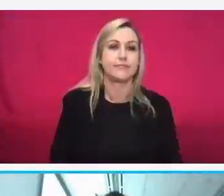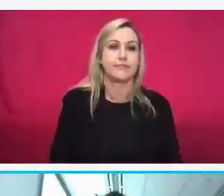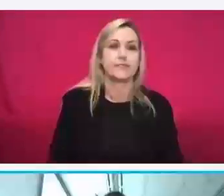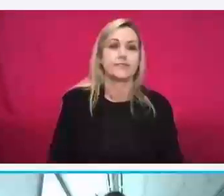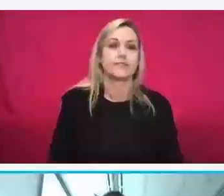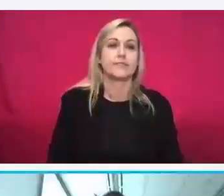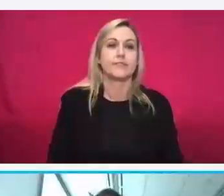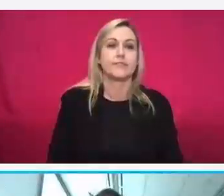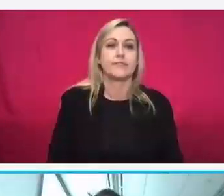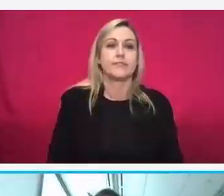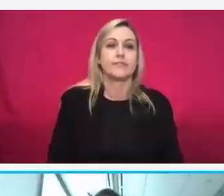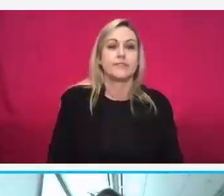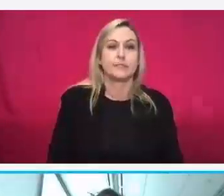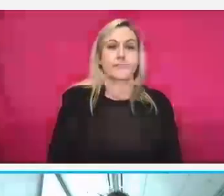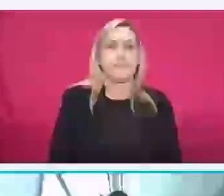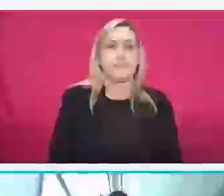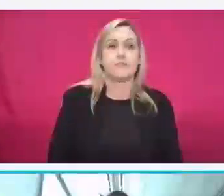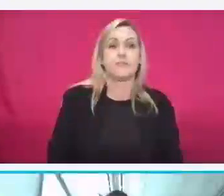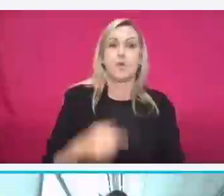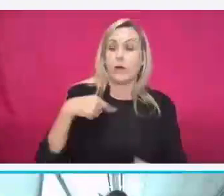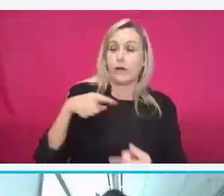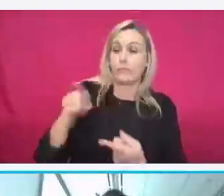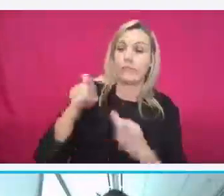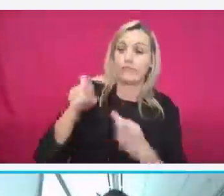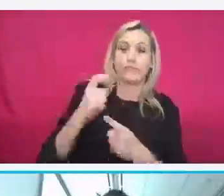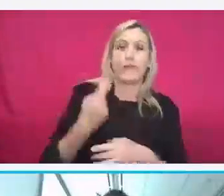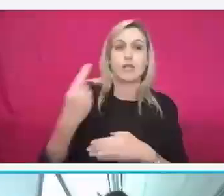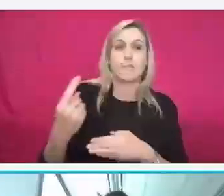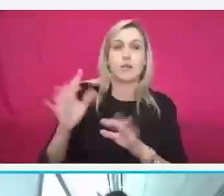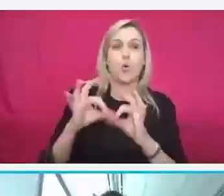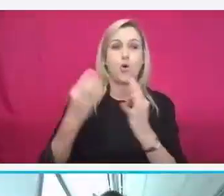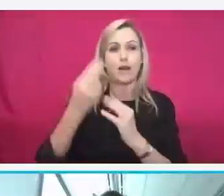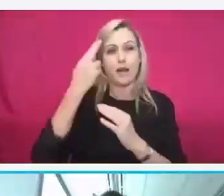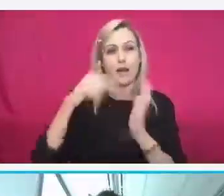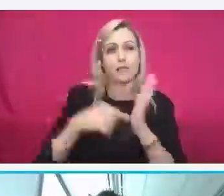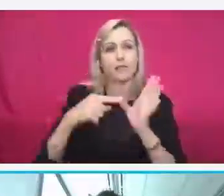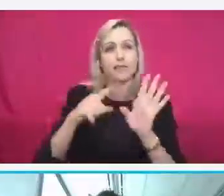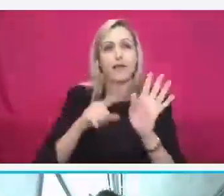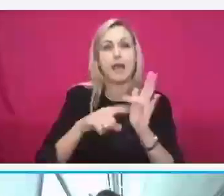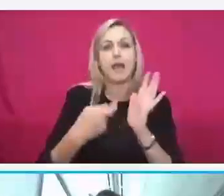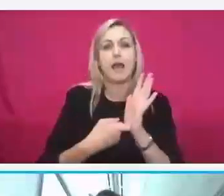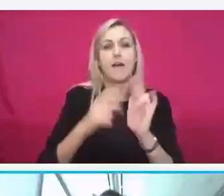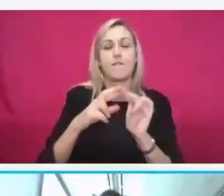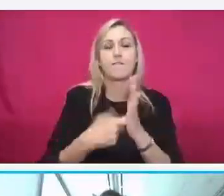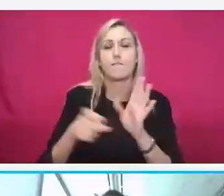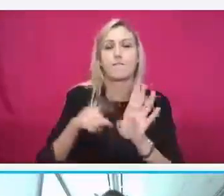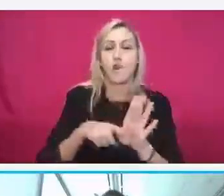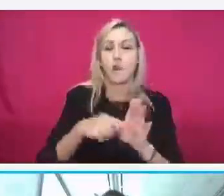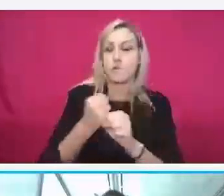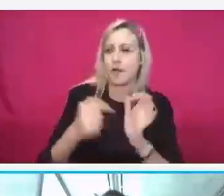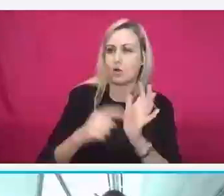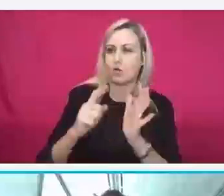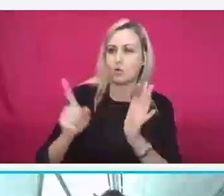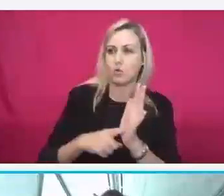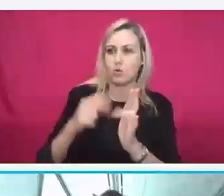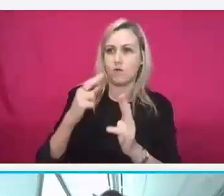The department has engaged an independent organisation, Taylor Fry, to develop a statistical data tool to analyse AN-ACC shadow assessment